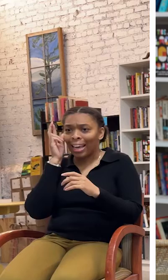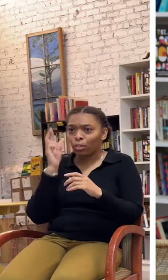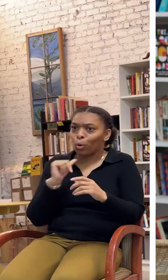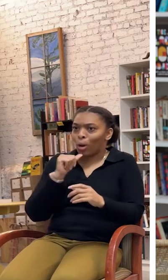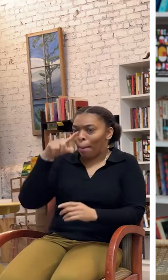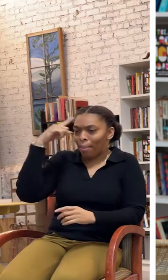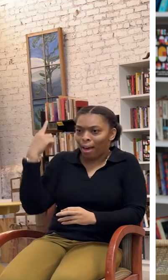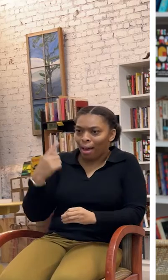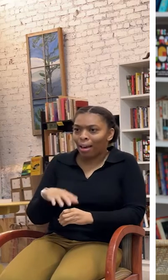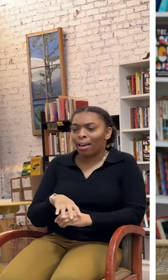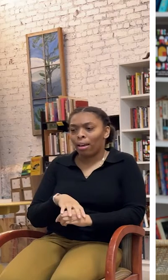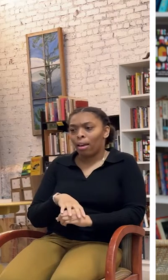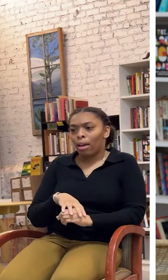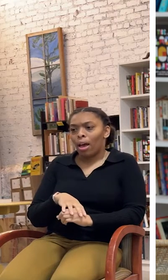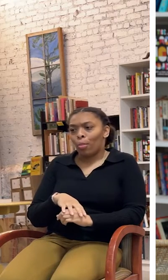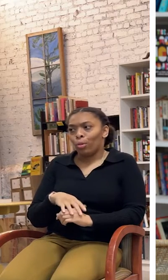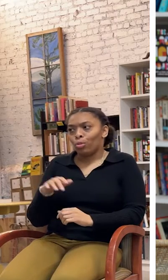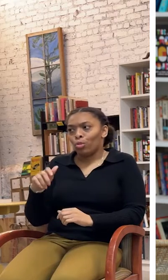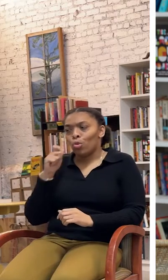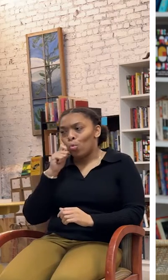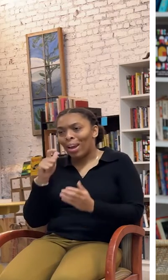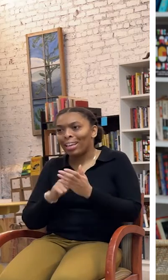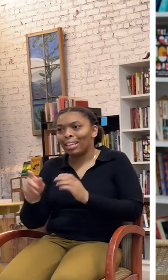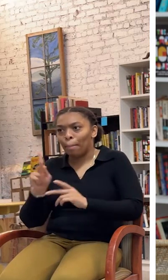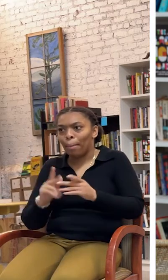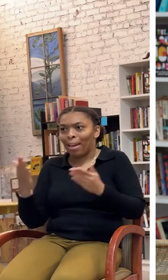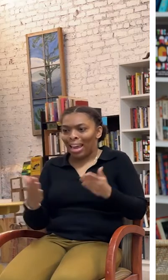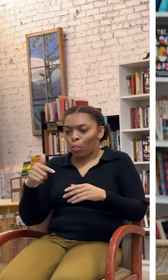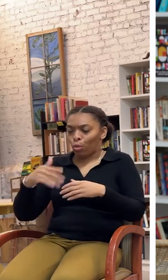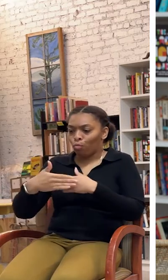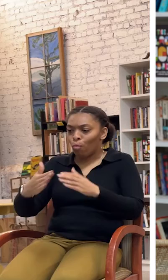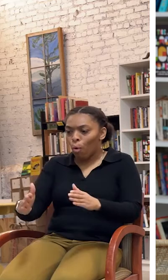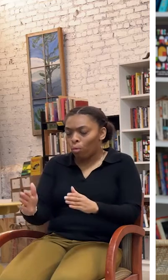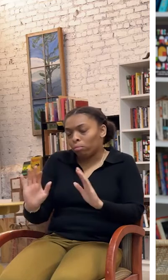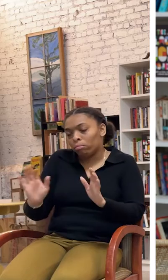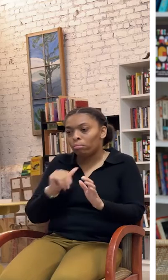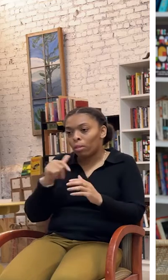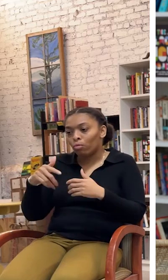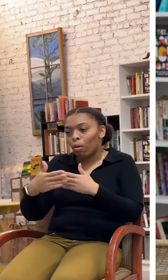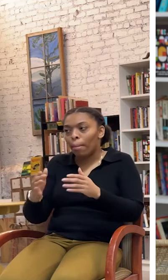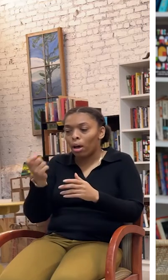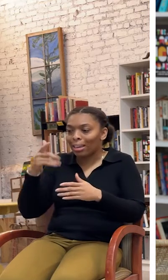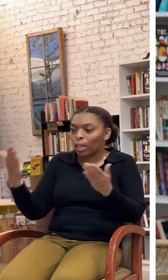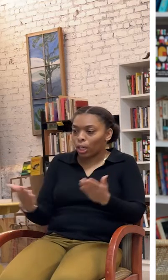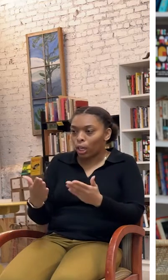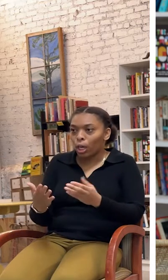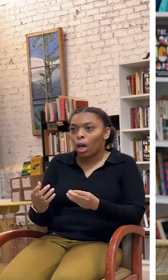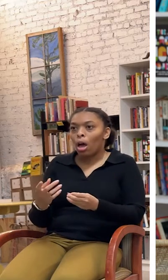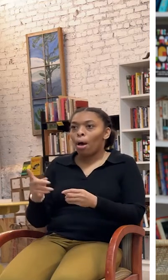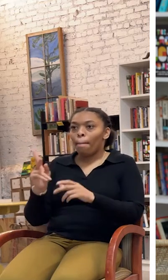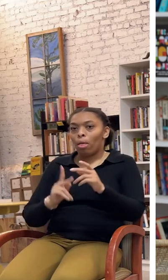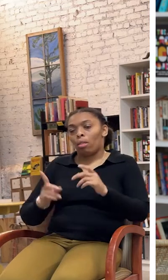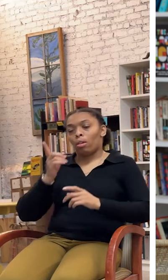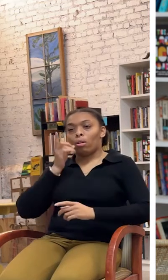the one I'm talking about that's in this room, and other people like her, that there's a long history of Black women and Black folks in the DR standing up proudly